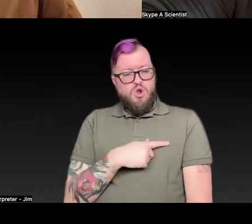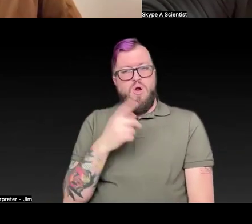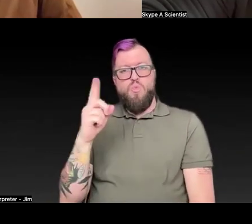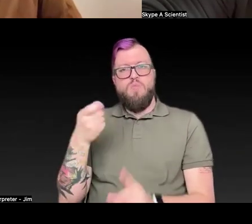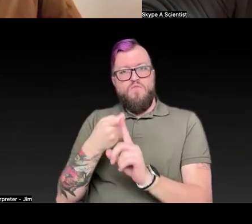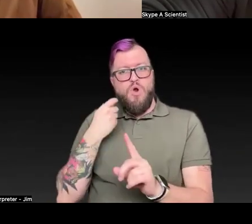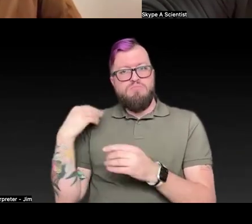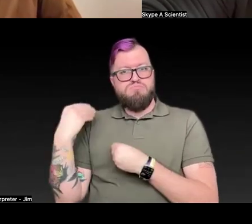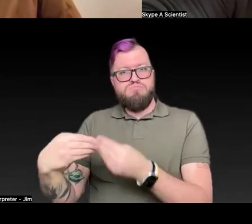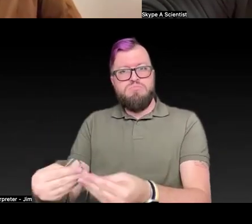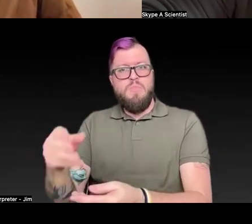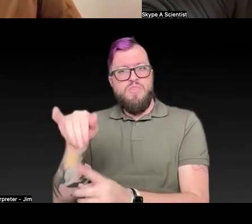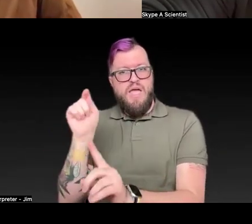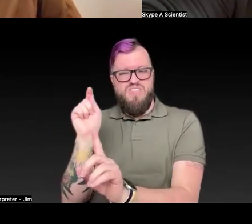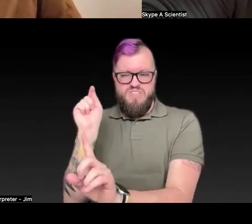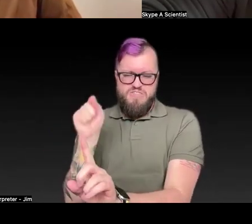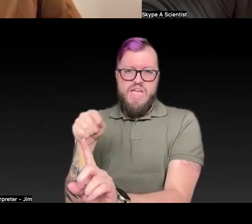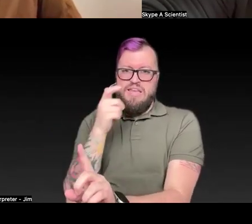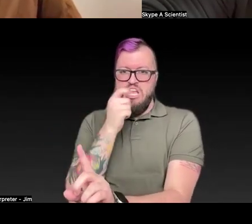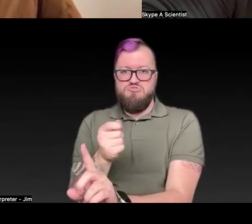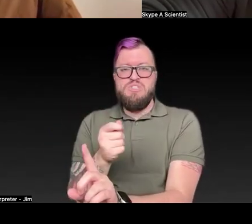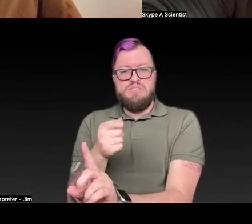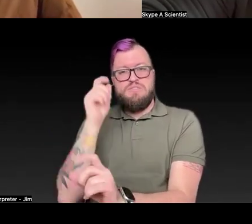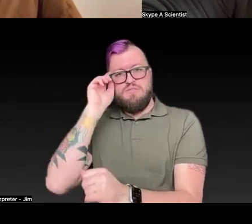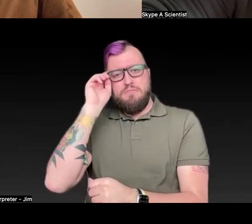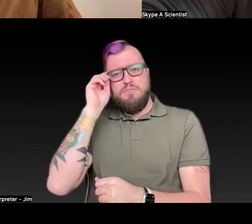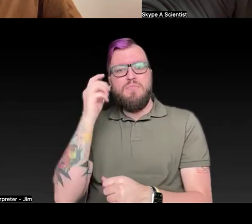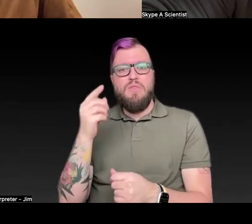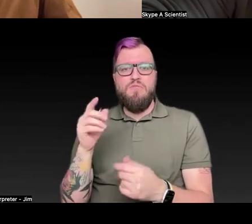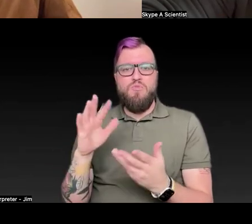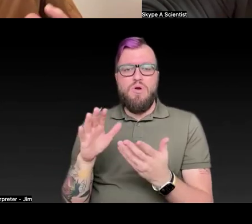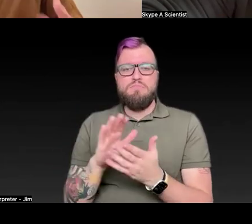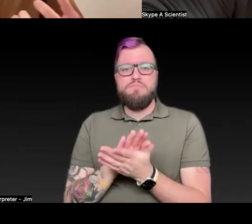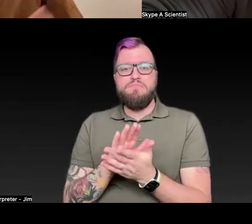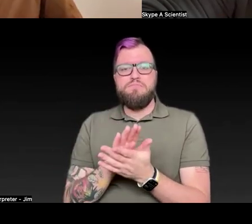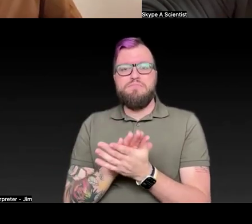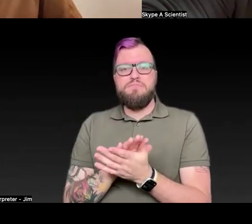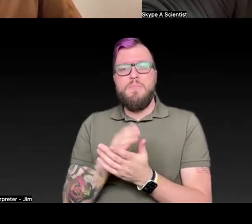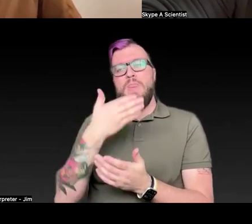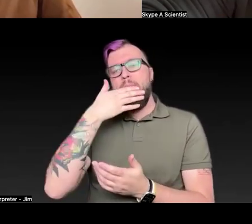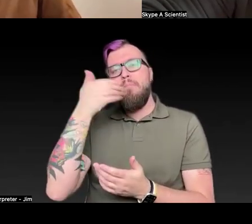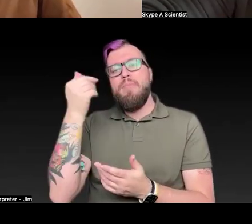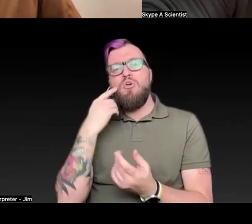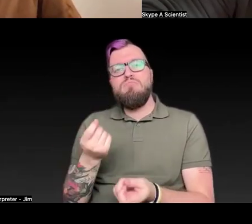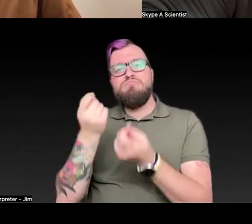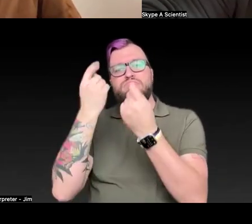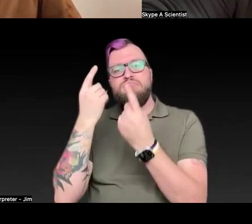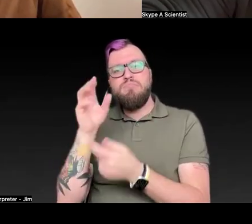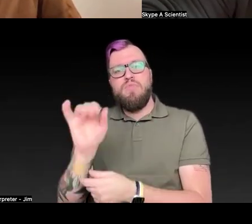it's that really. It's a real interest in sort of in better understanding us as